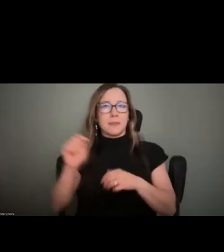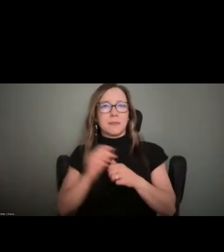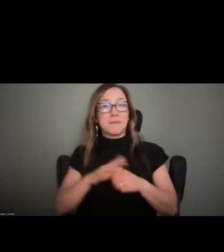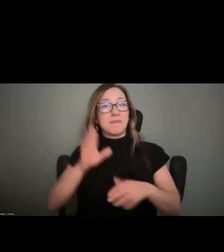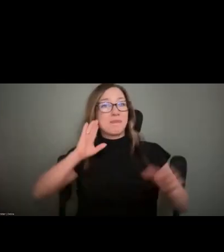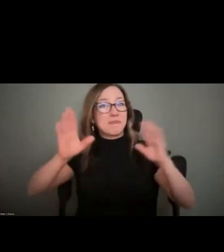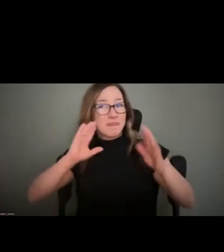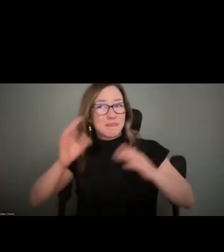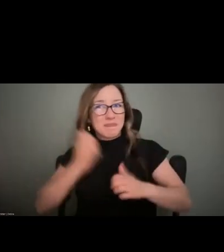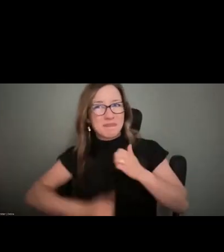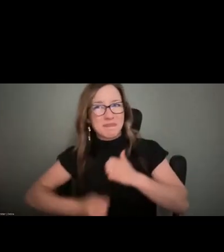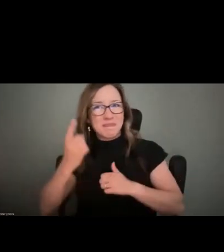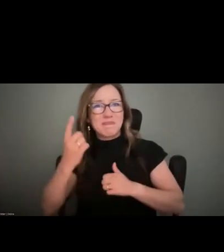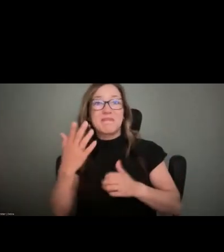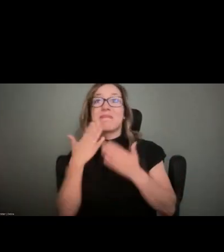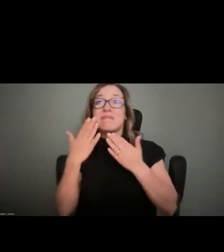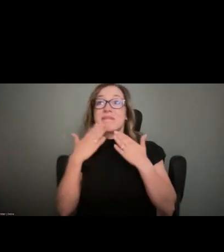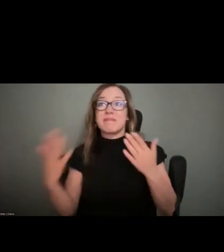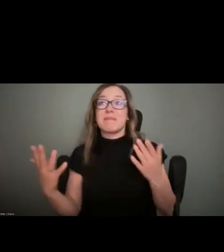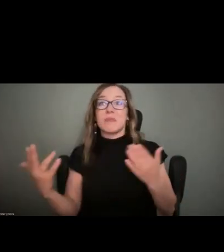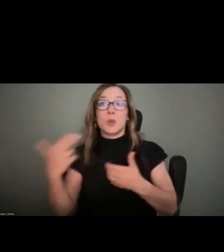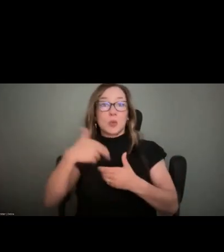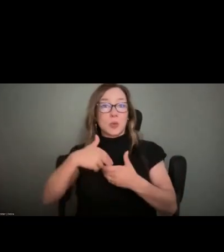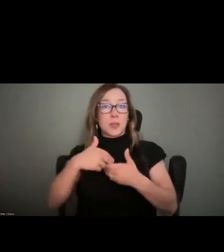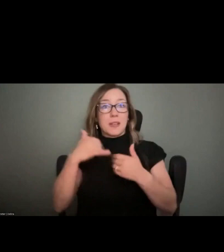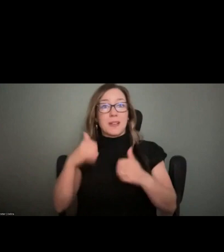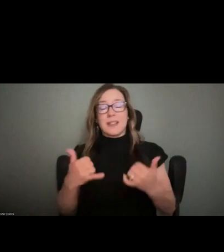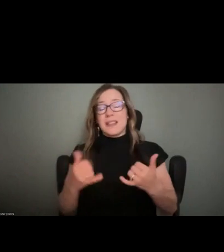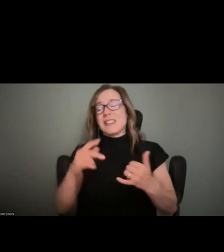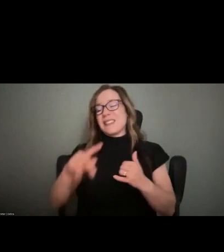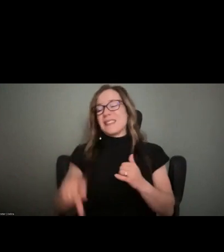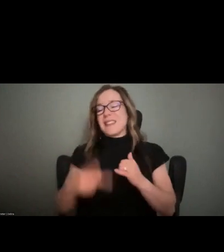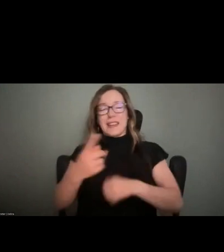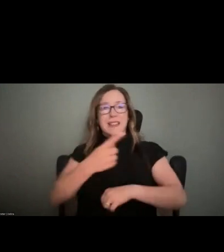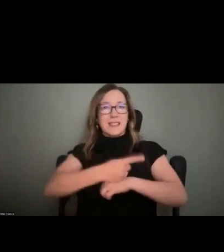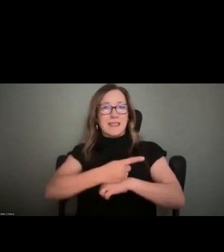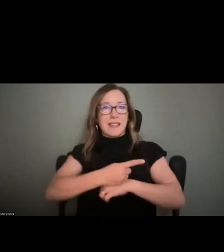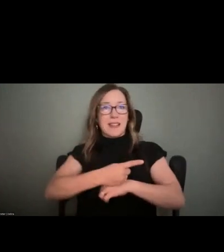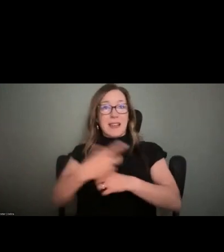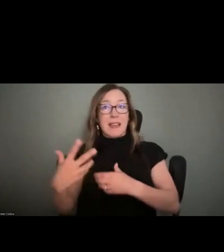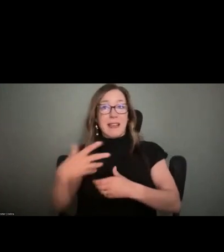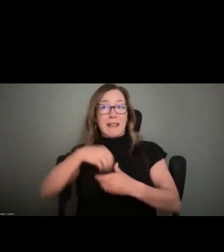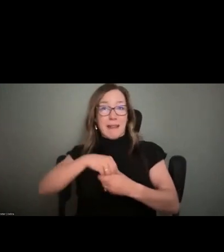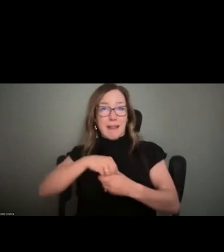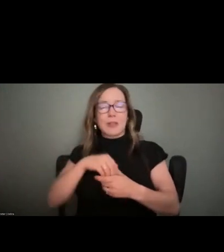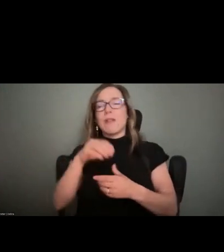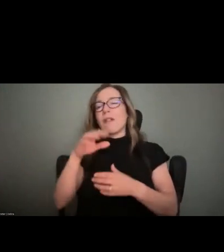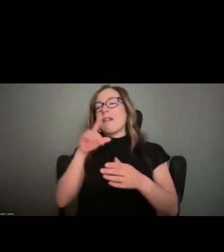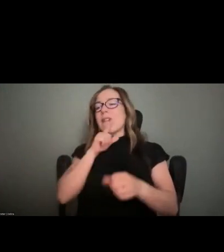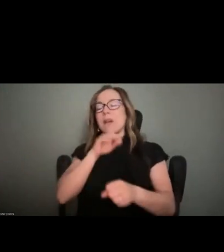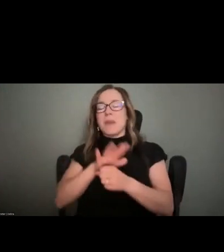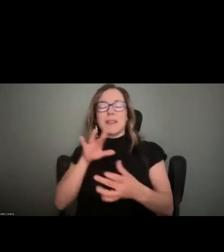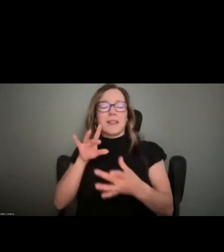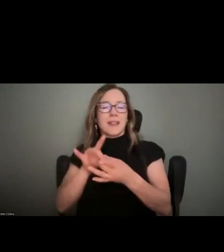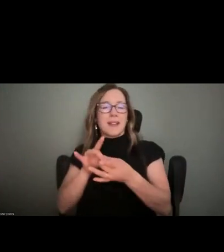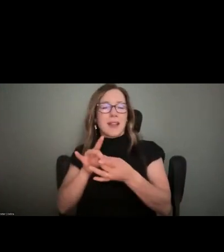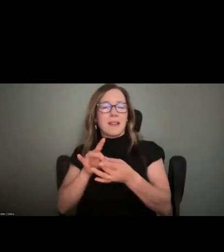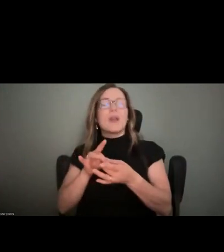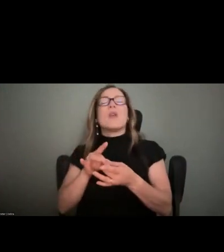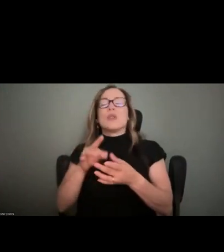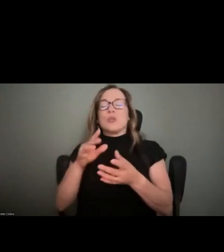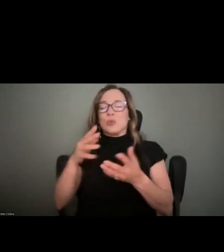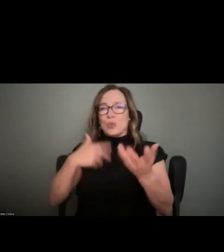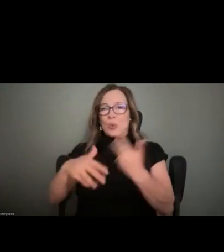Hello, everyone. Thank you for joining us for the second day of the engAGED and Commit to Connect Social Engagement Virtual